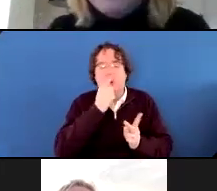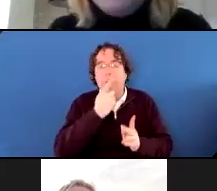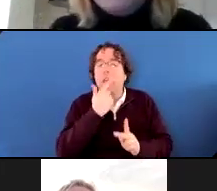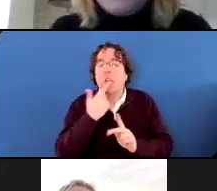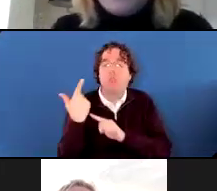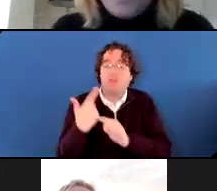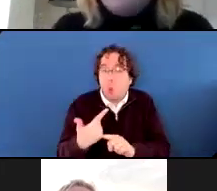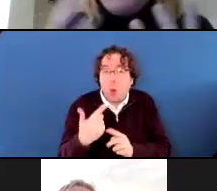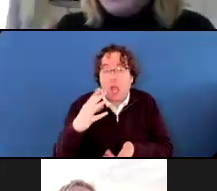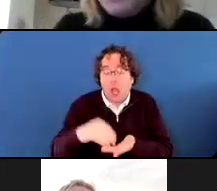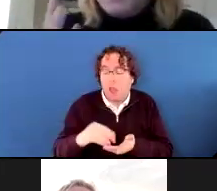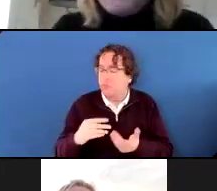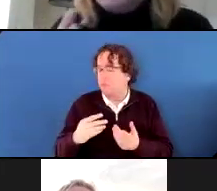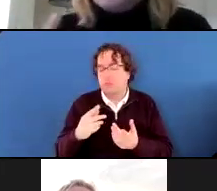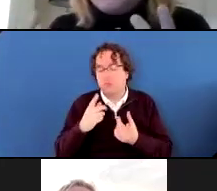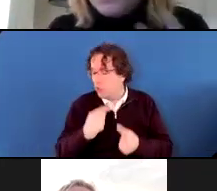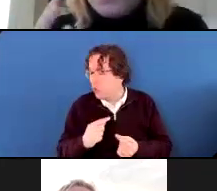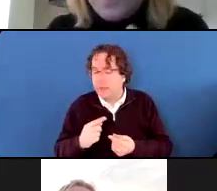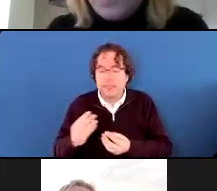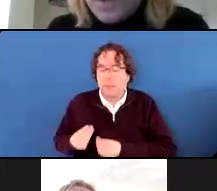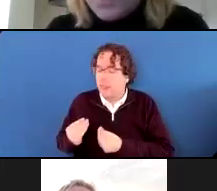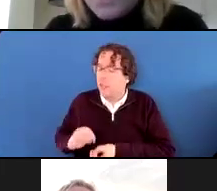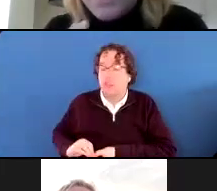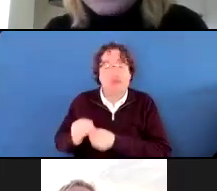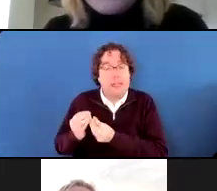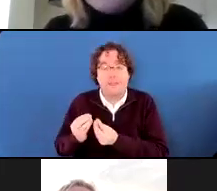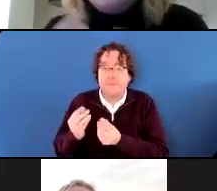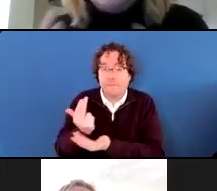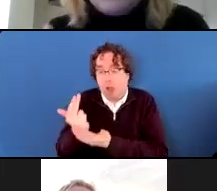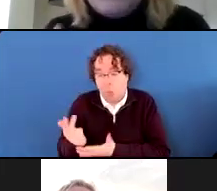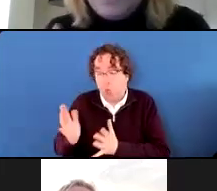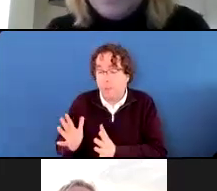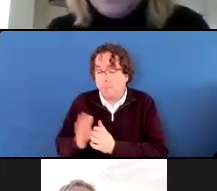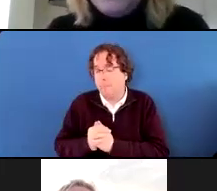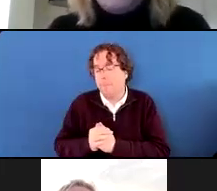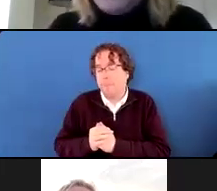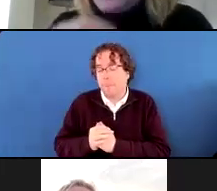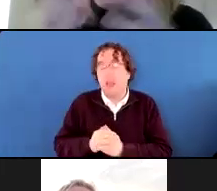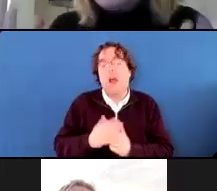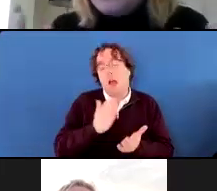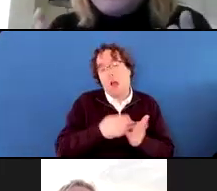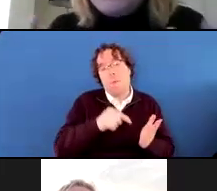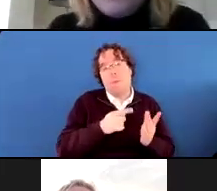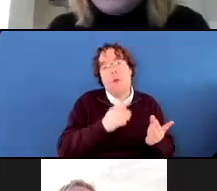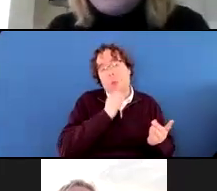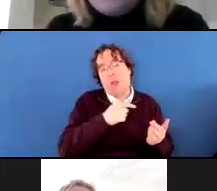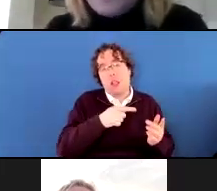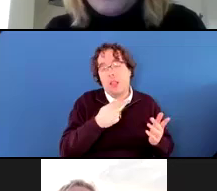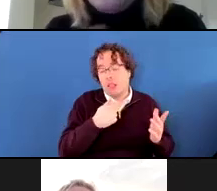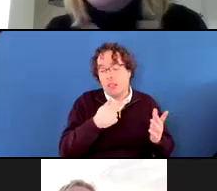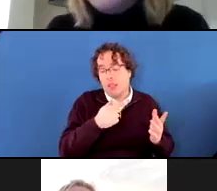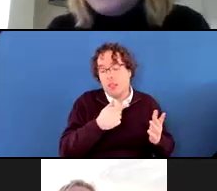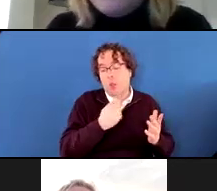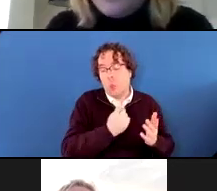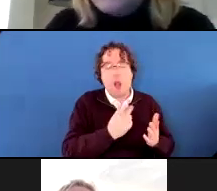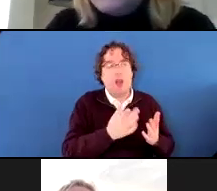within that. The piece does focus on an aspect of leadership learning, a question around leadership at the moment.